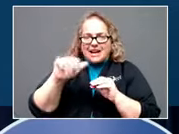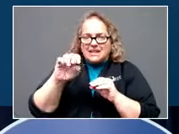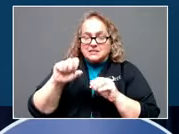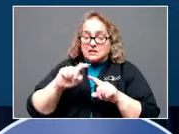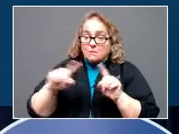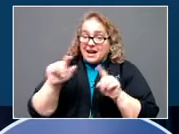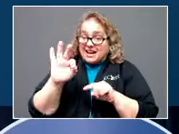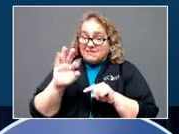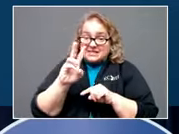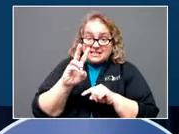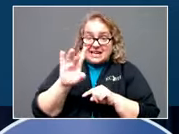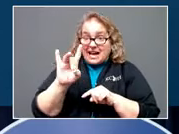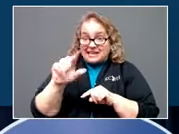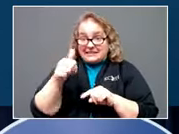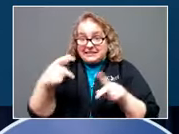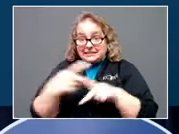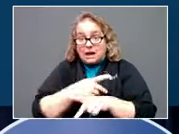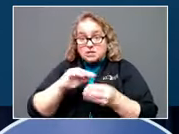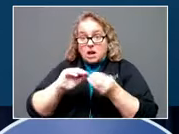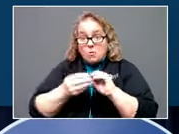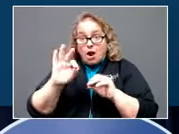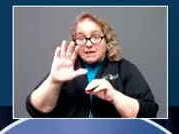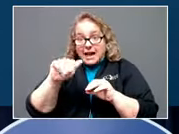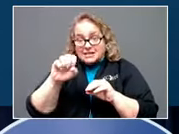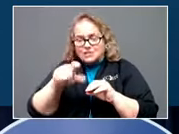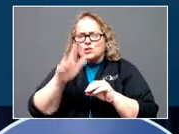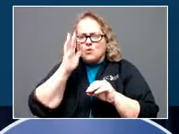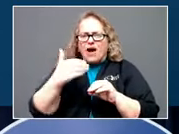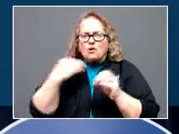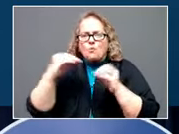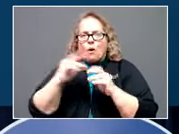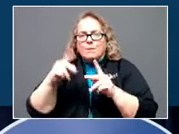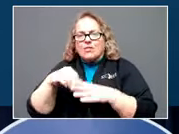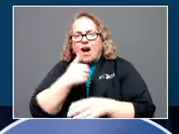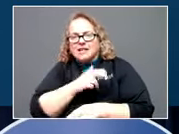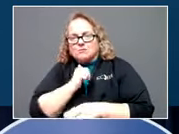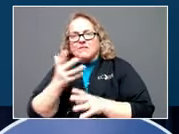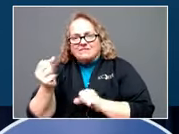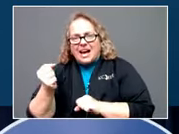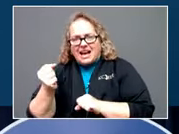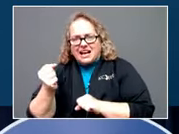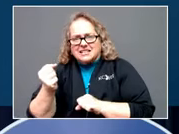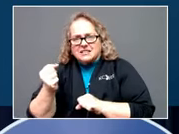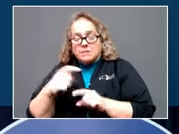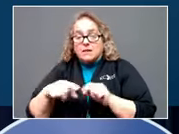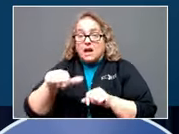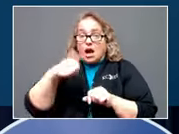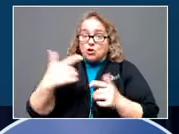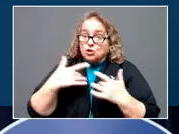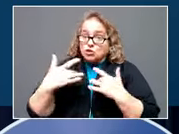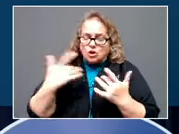cases, we can end up with more people hospitalized pretty fast. The other concern is it spreads so quickly that it